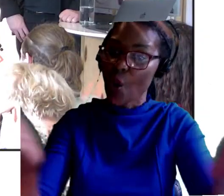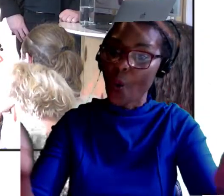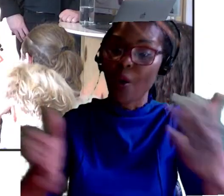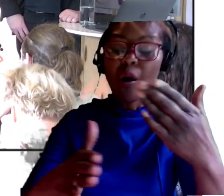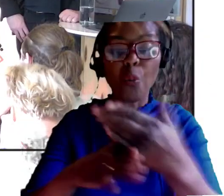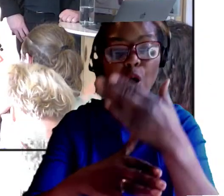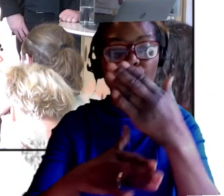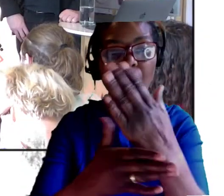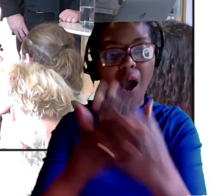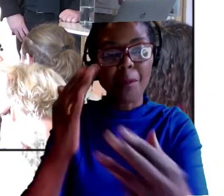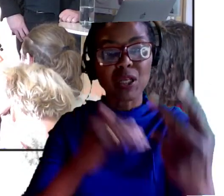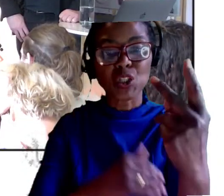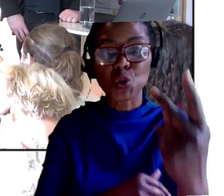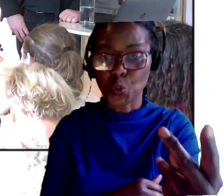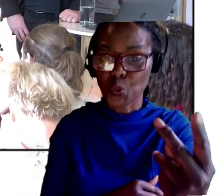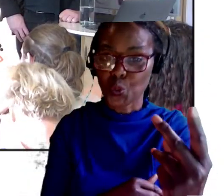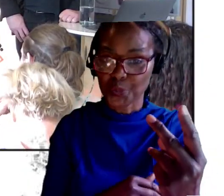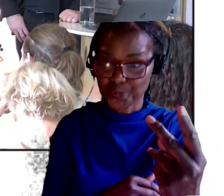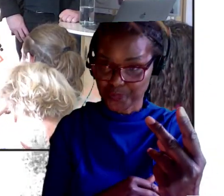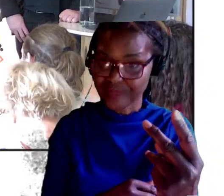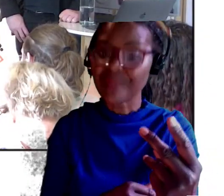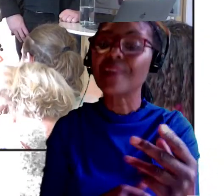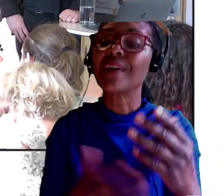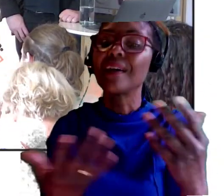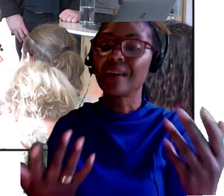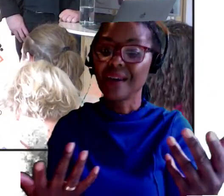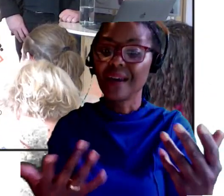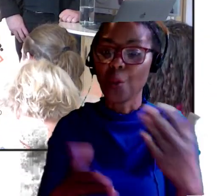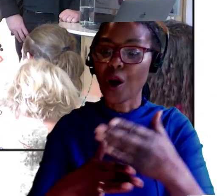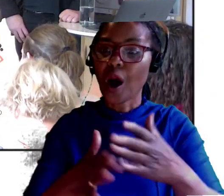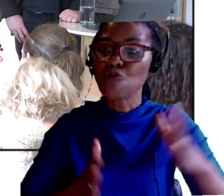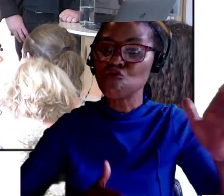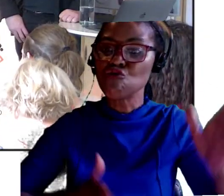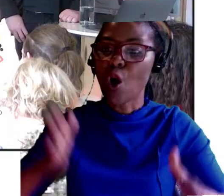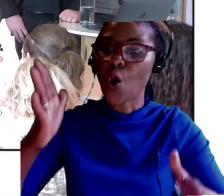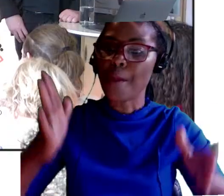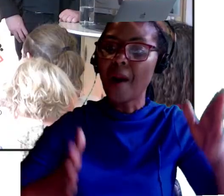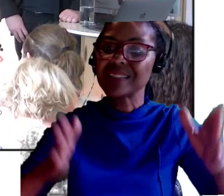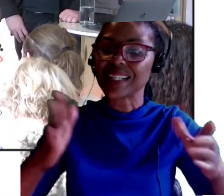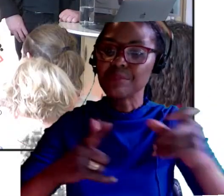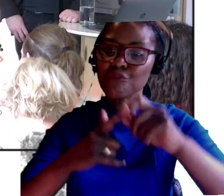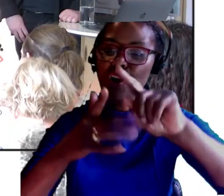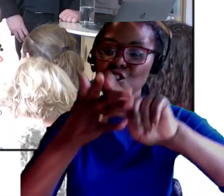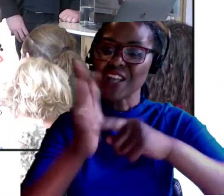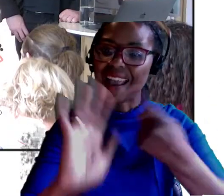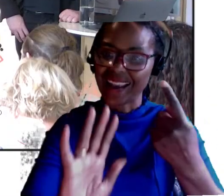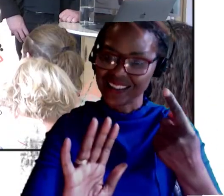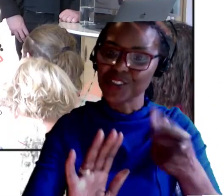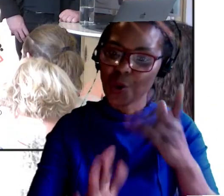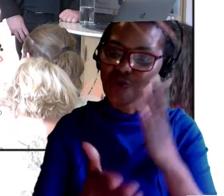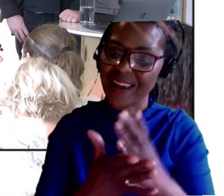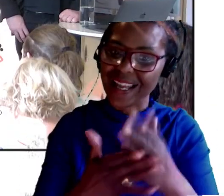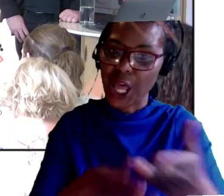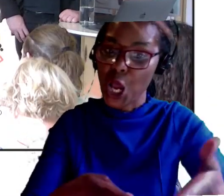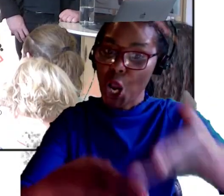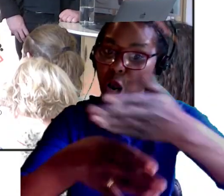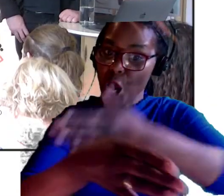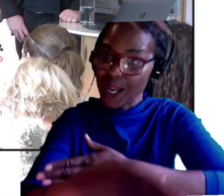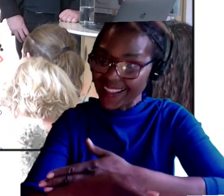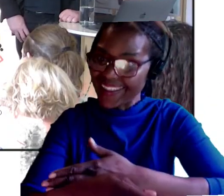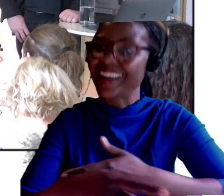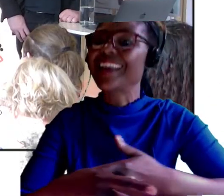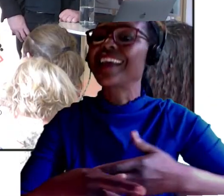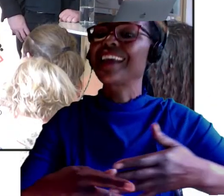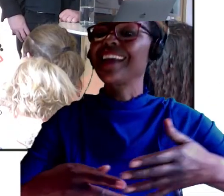They've been working on some robotics projects, so there's some exciting early stage robotics experiences to